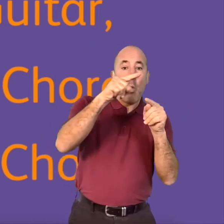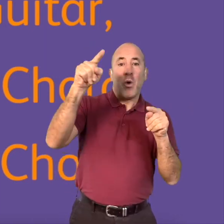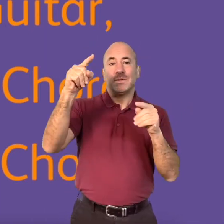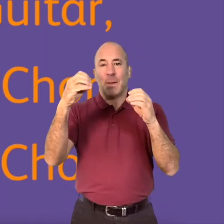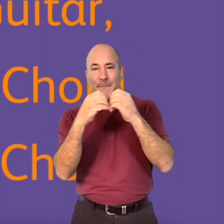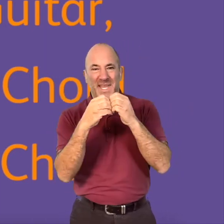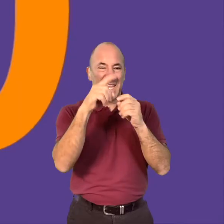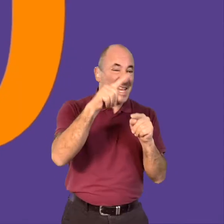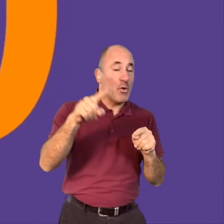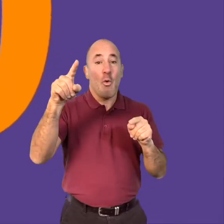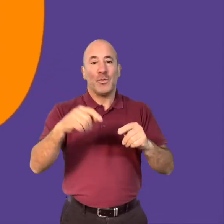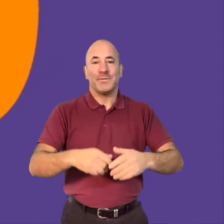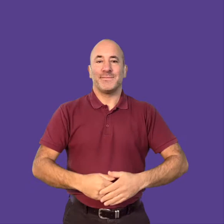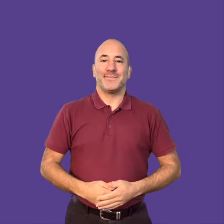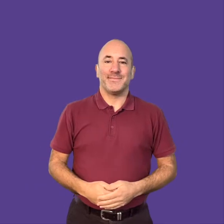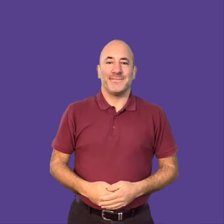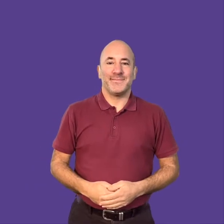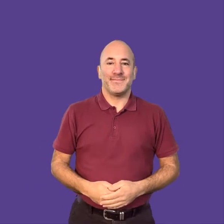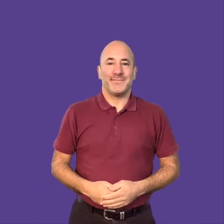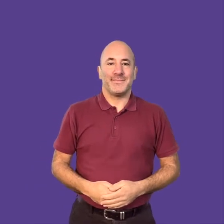chord, D chord.